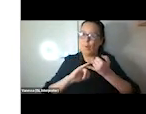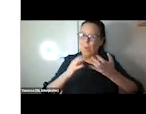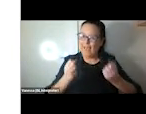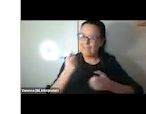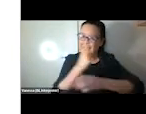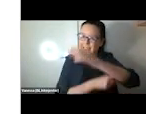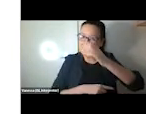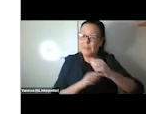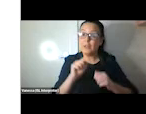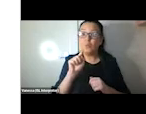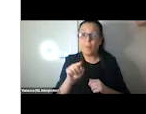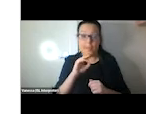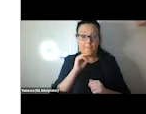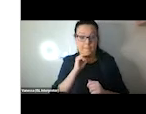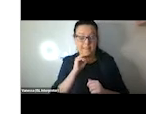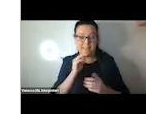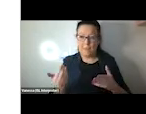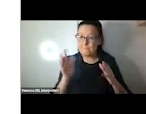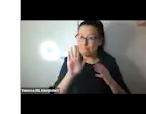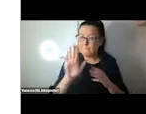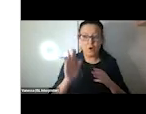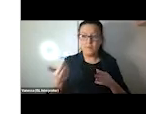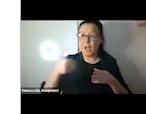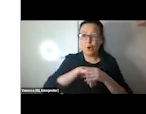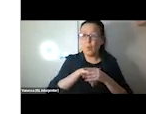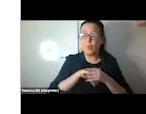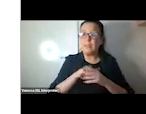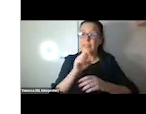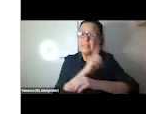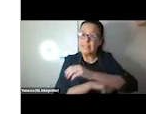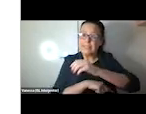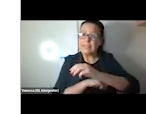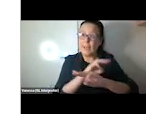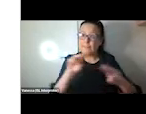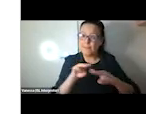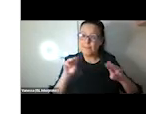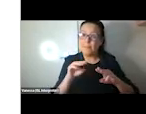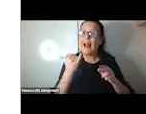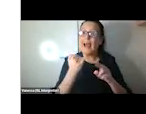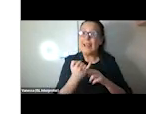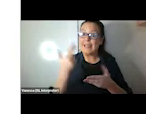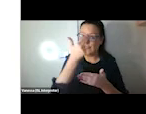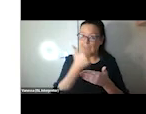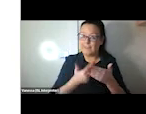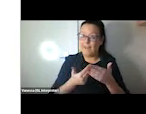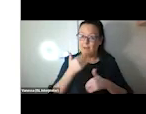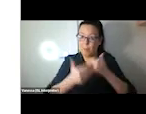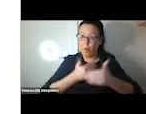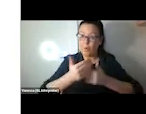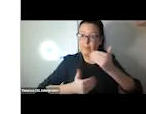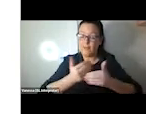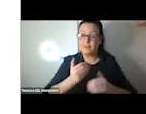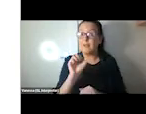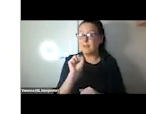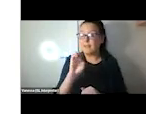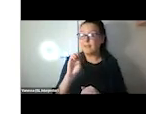need to include people with disabilities and disabled persons organisations in the design process. And Selina gave us some good examples